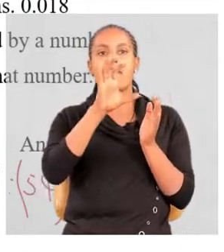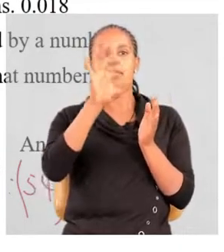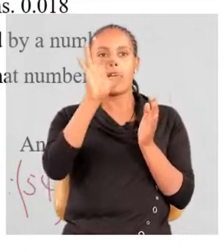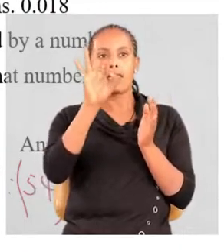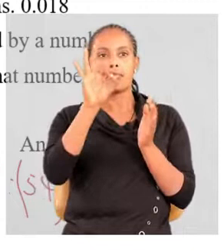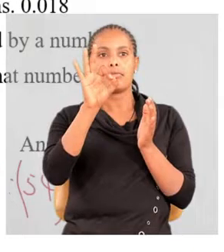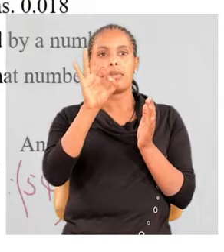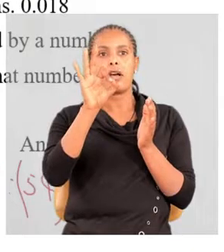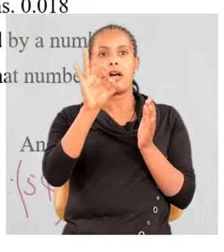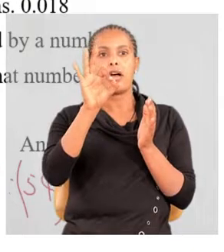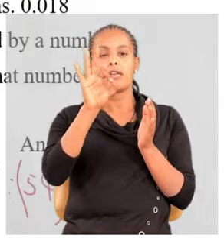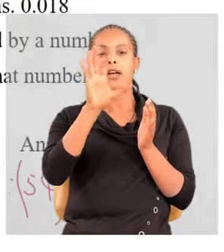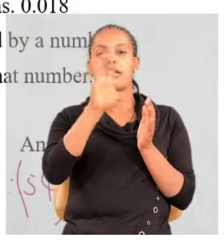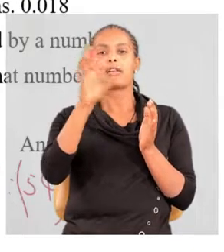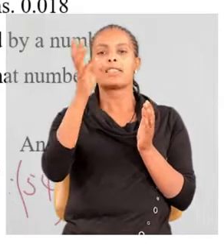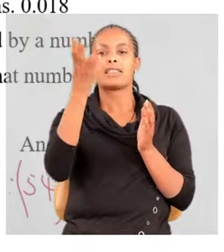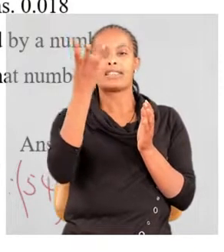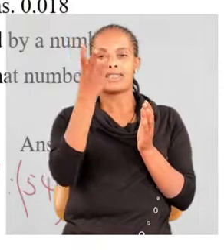2916.